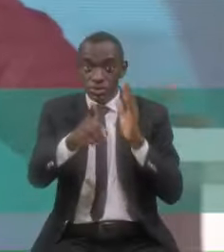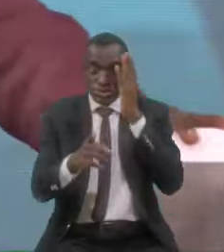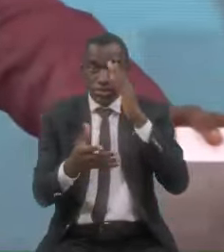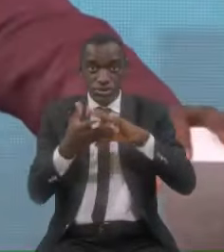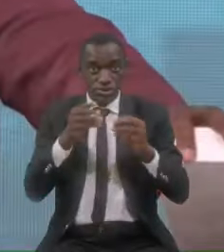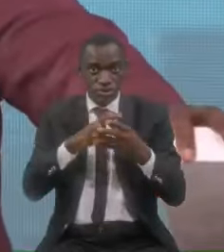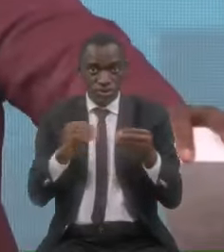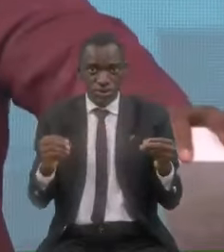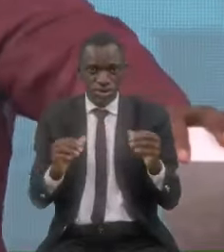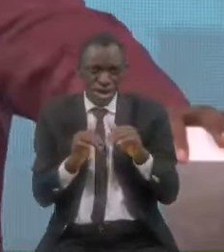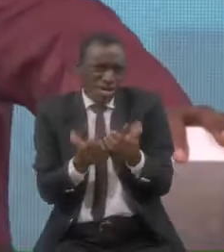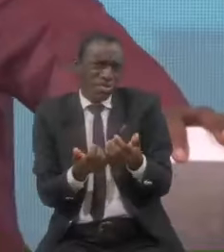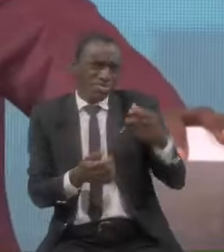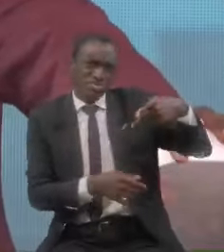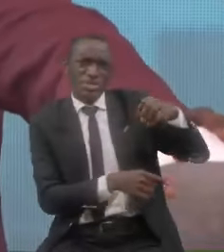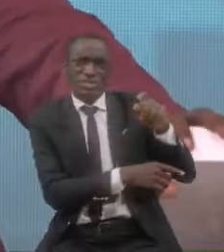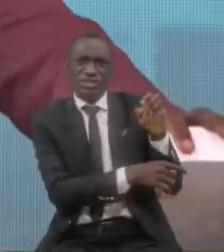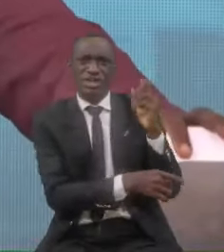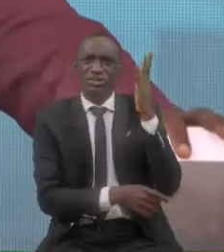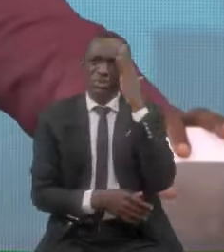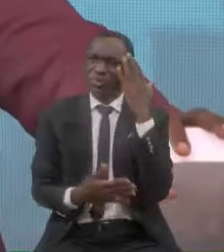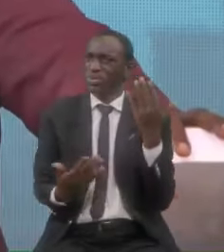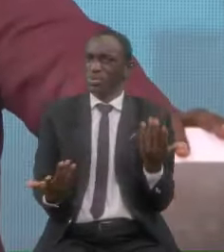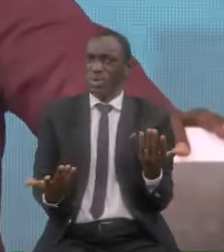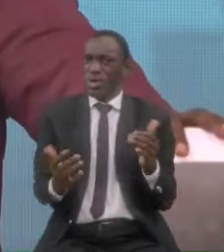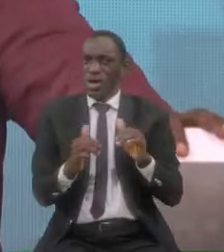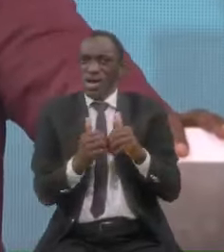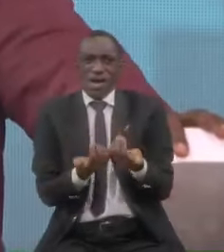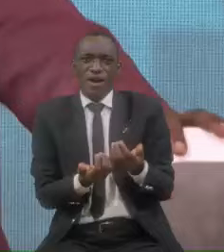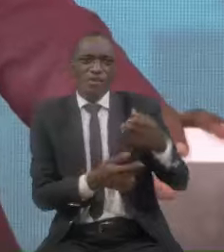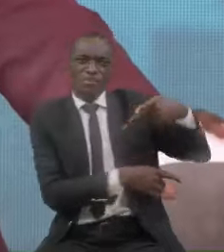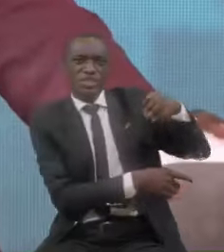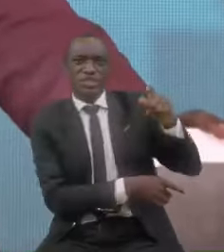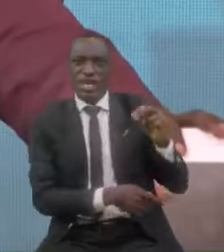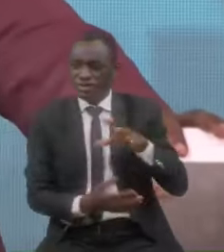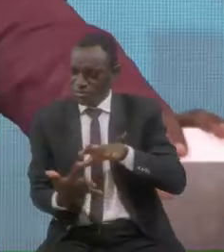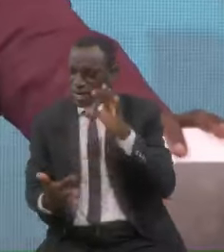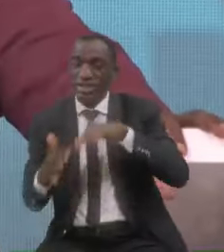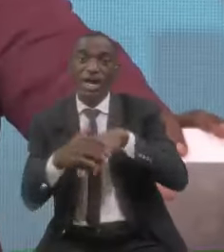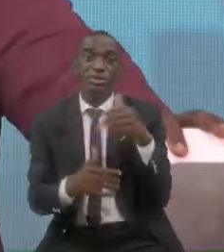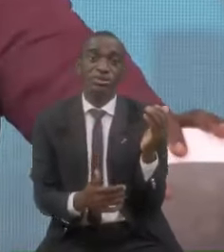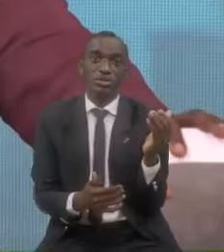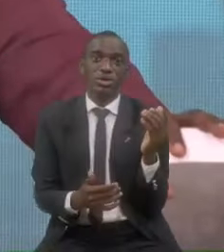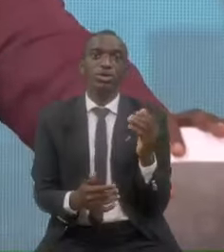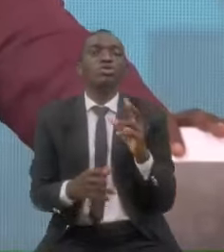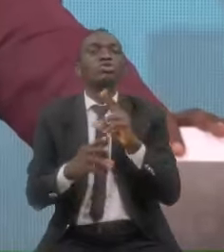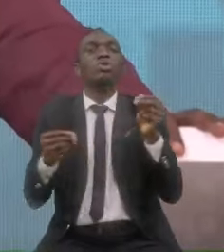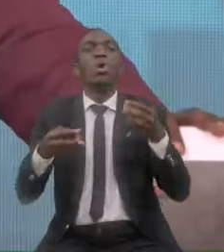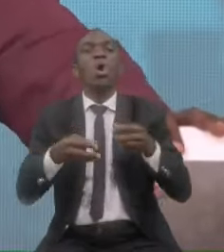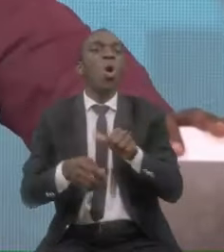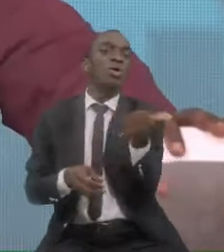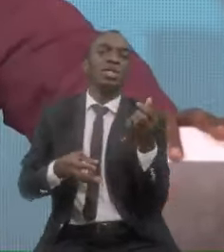have known? How would Peter have detected that? There's no way, but the